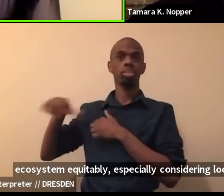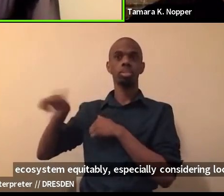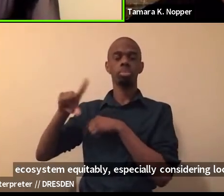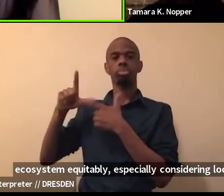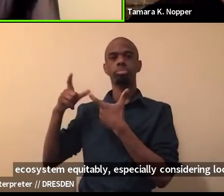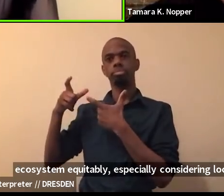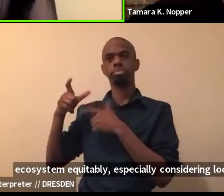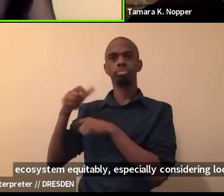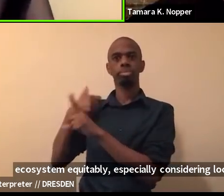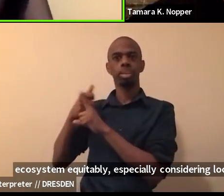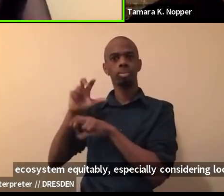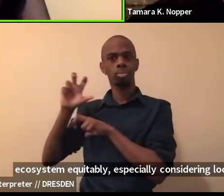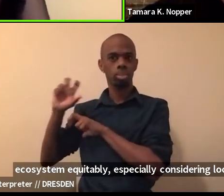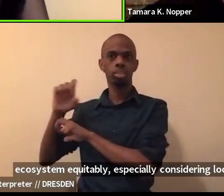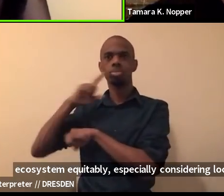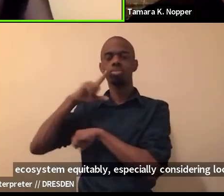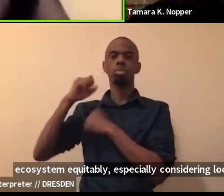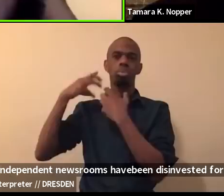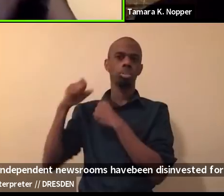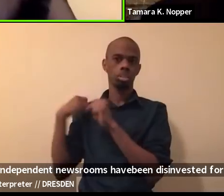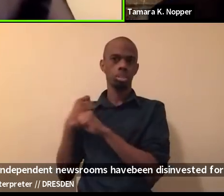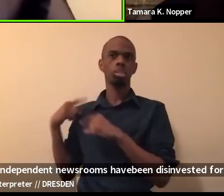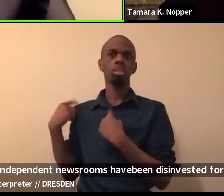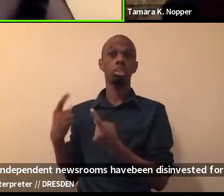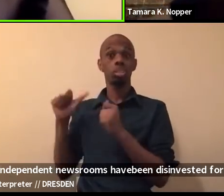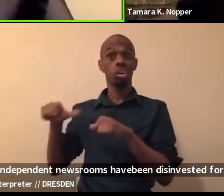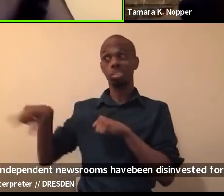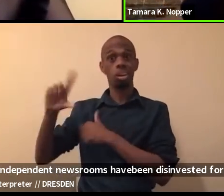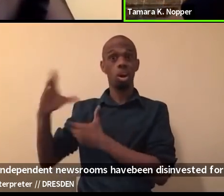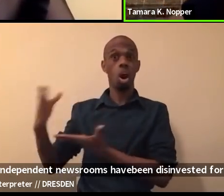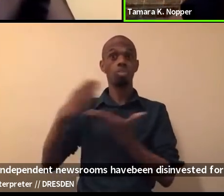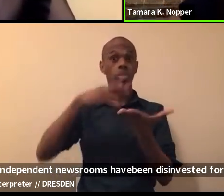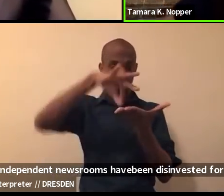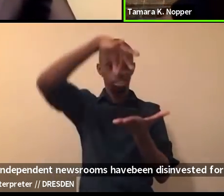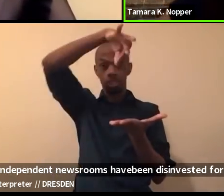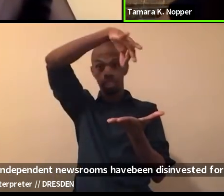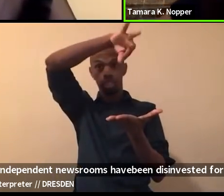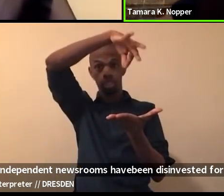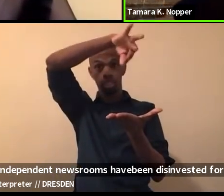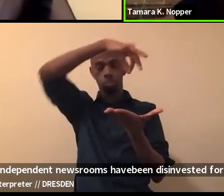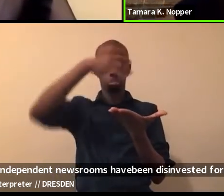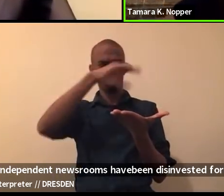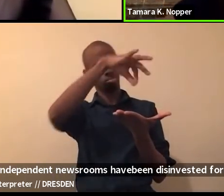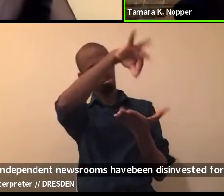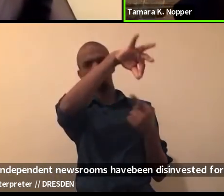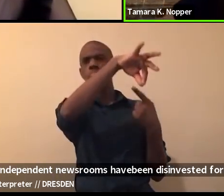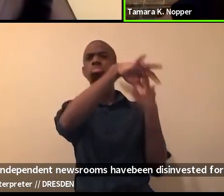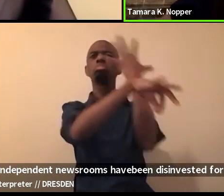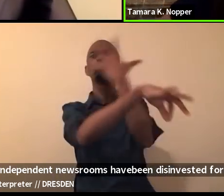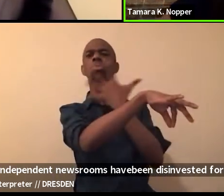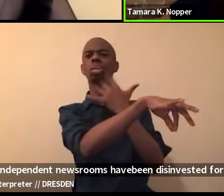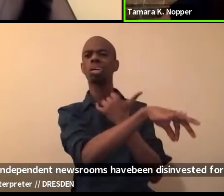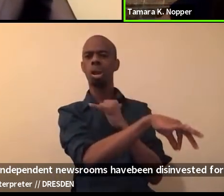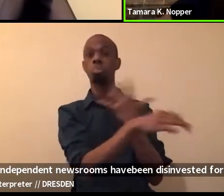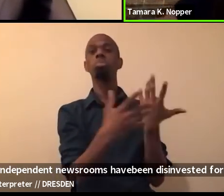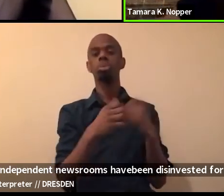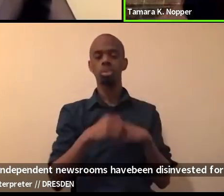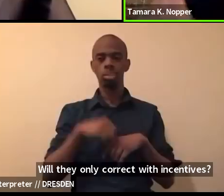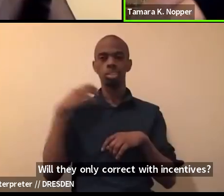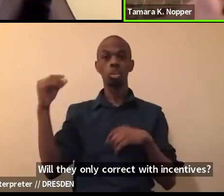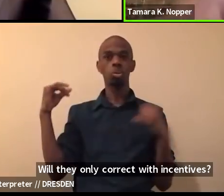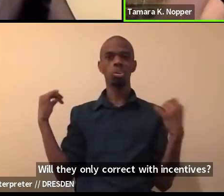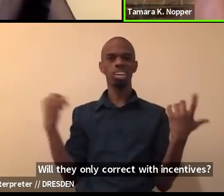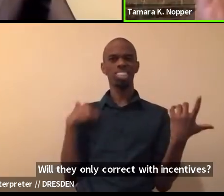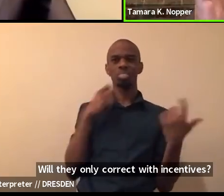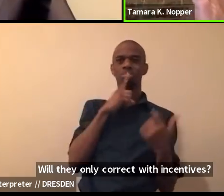with incentives? What could those incentives look like? Okay. So, you know, I have a feeling that people are like, I'm going to ask my question anonymously, since